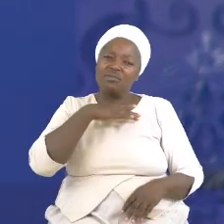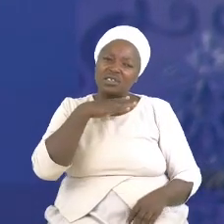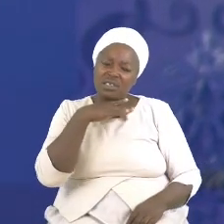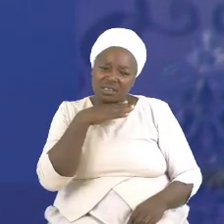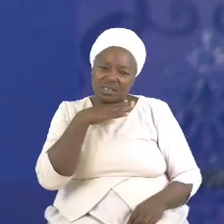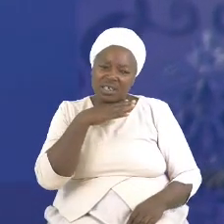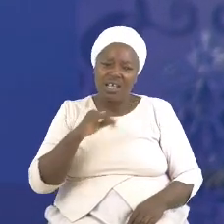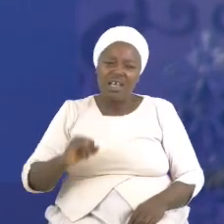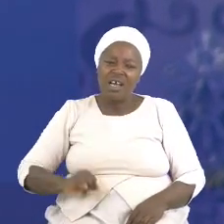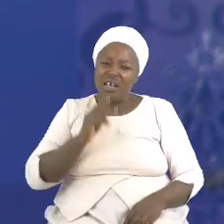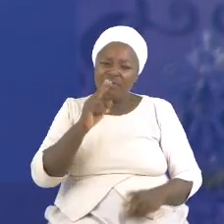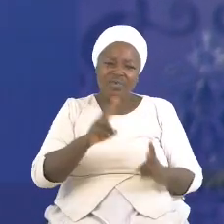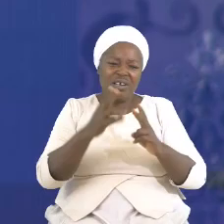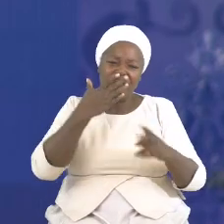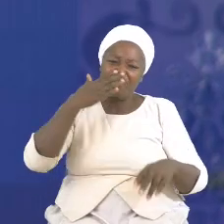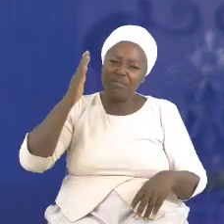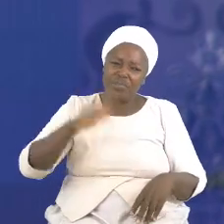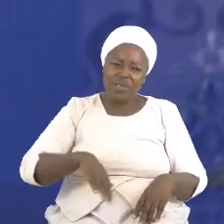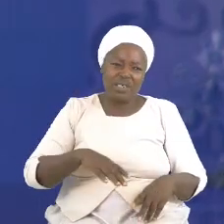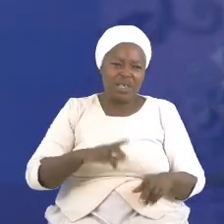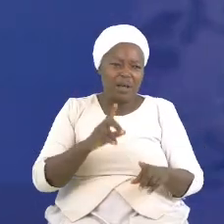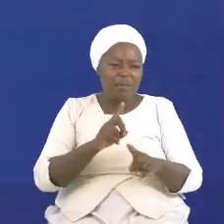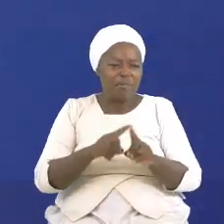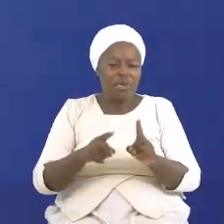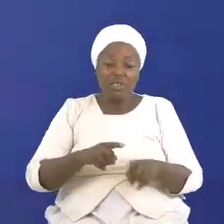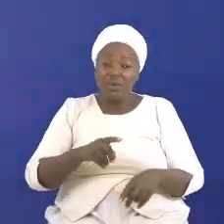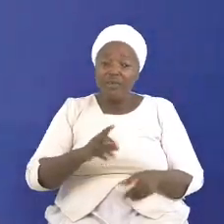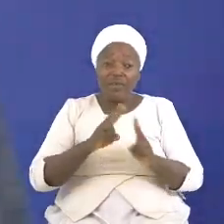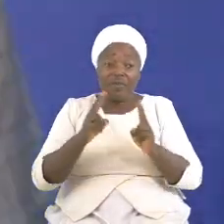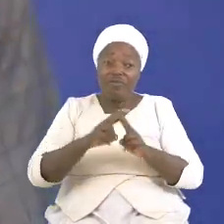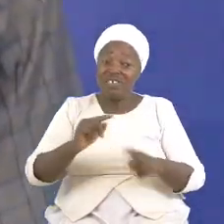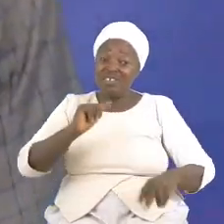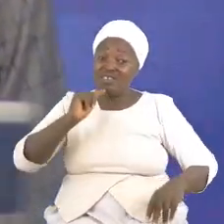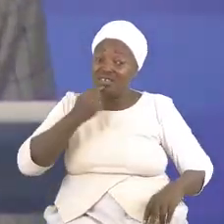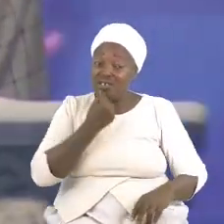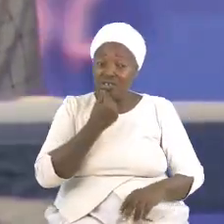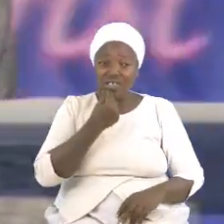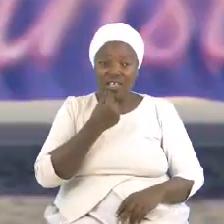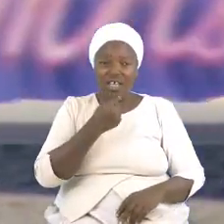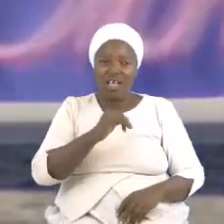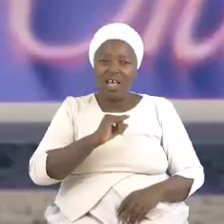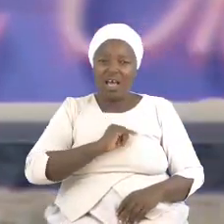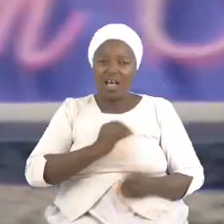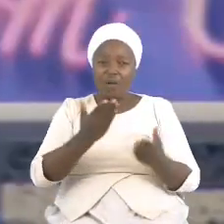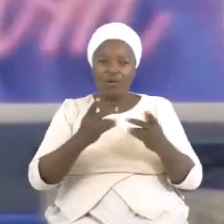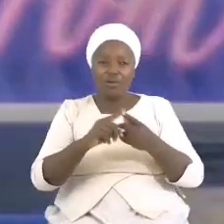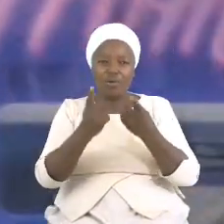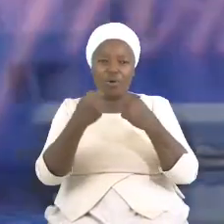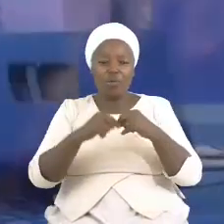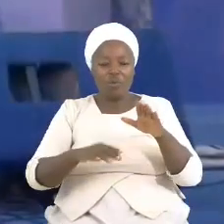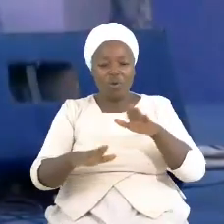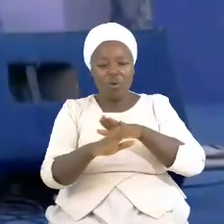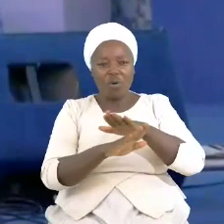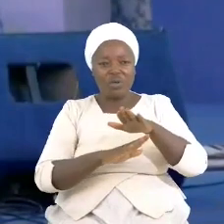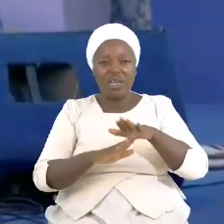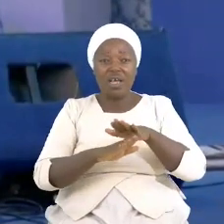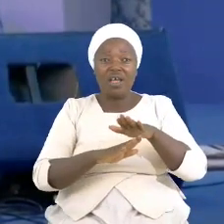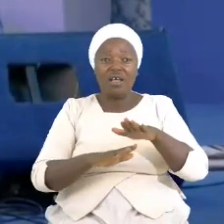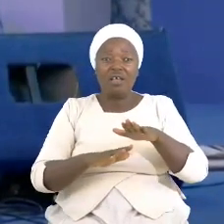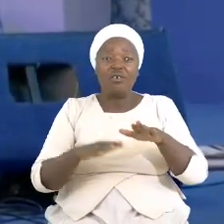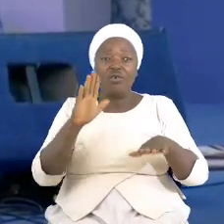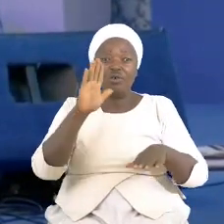defiled. But I'm desperate. I want to come under your lordship. I want to be